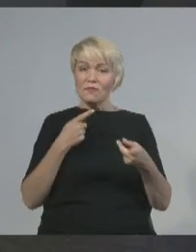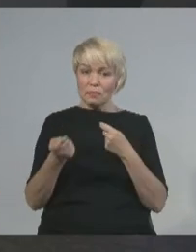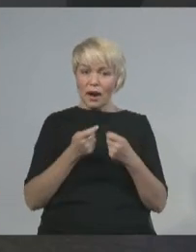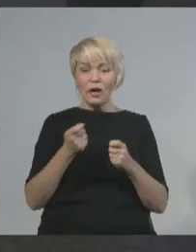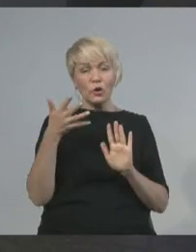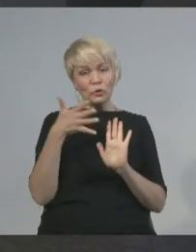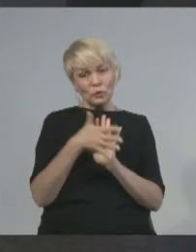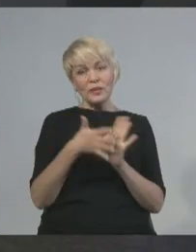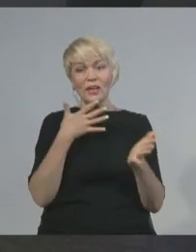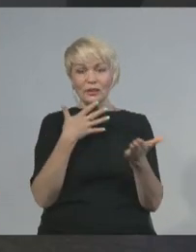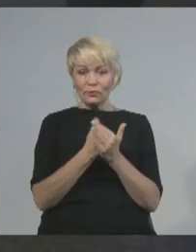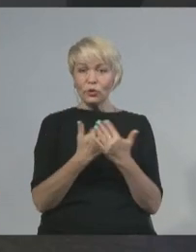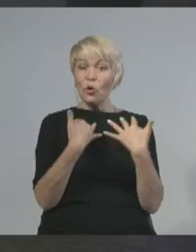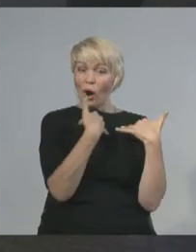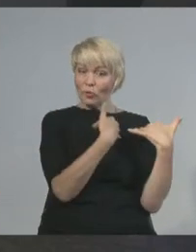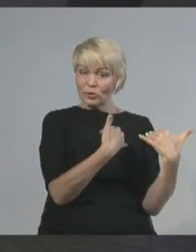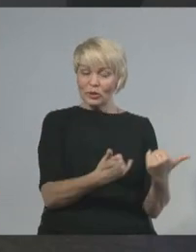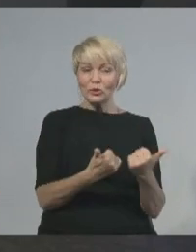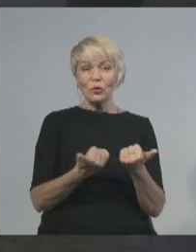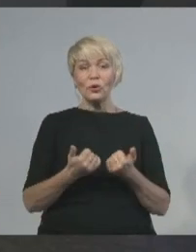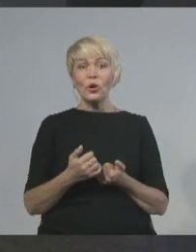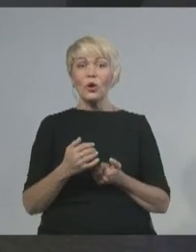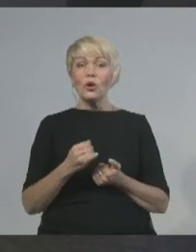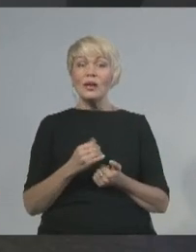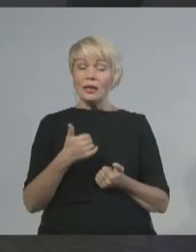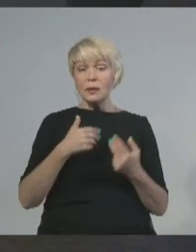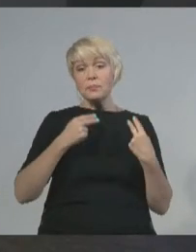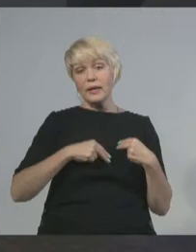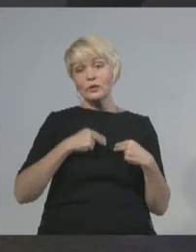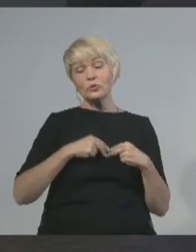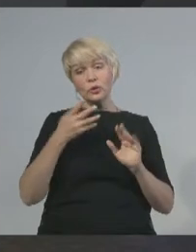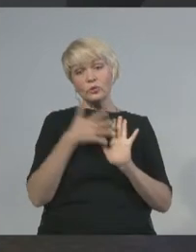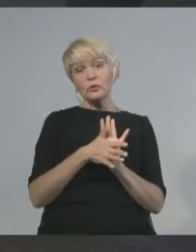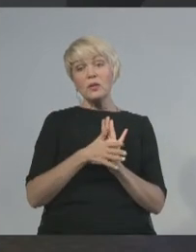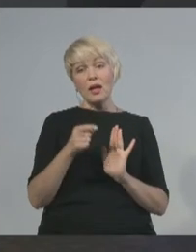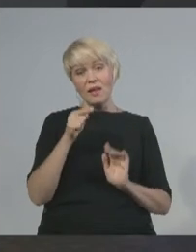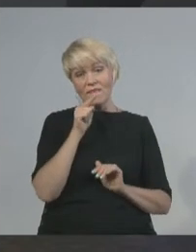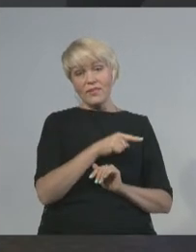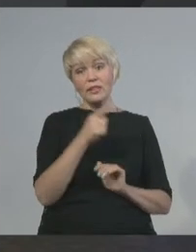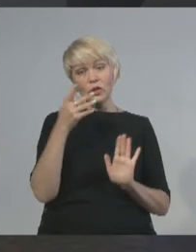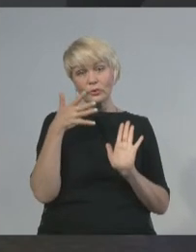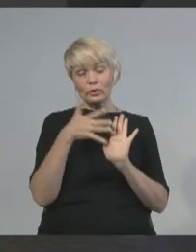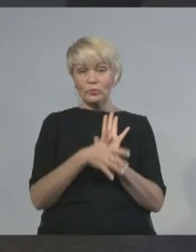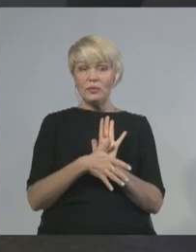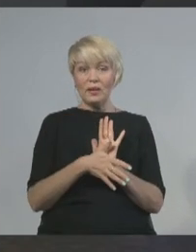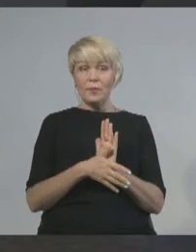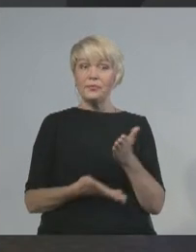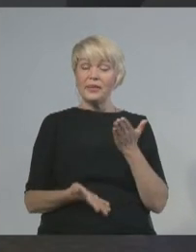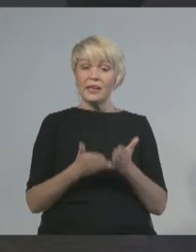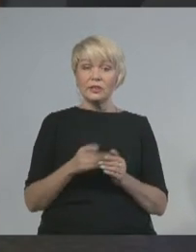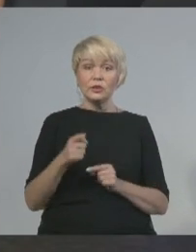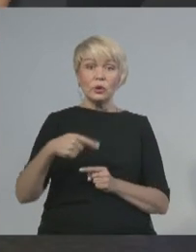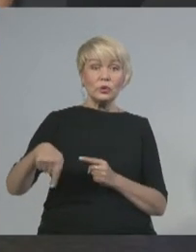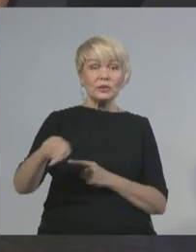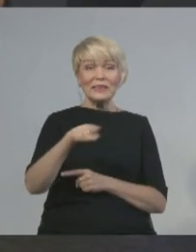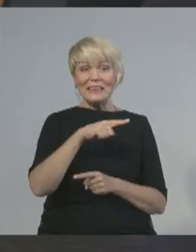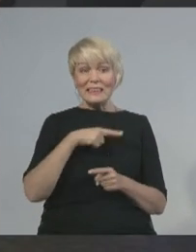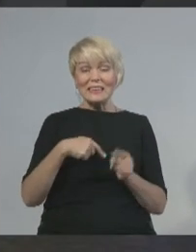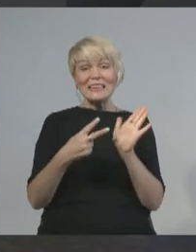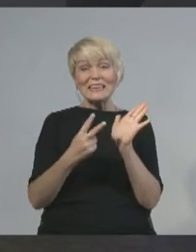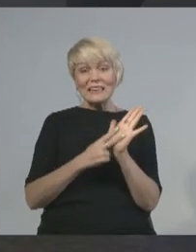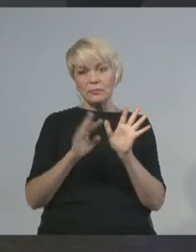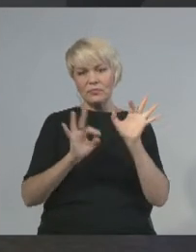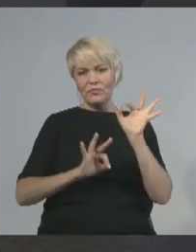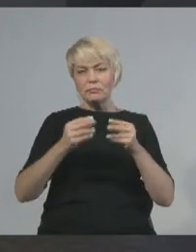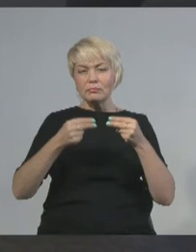um i know that uh uh you know he understands that even